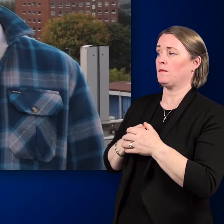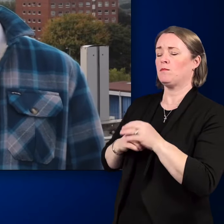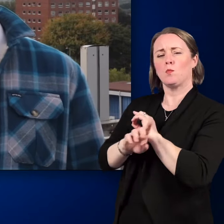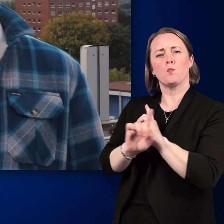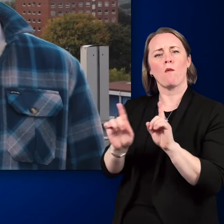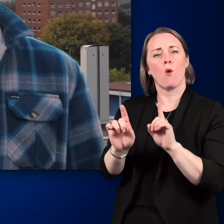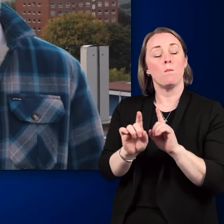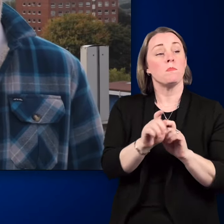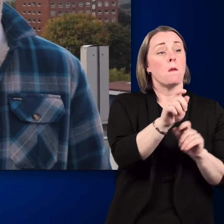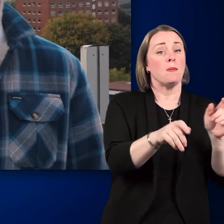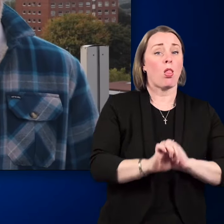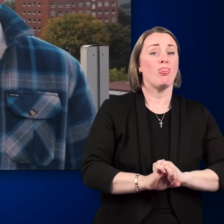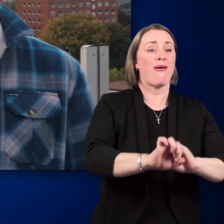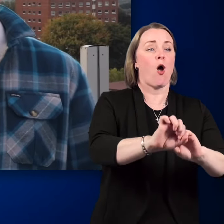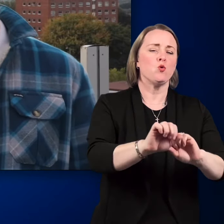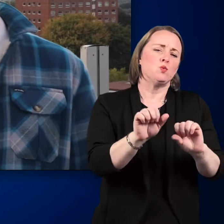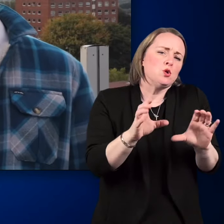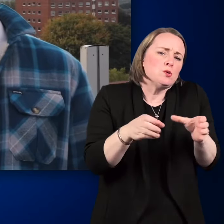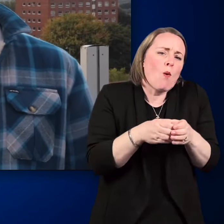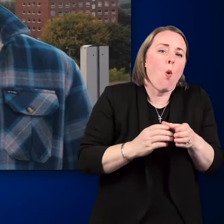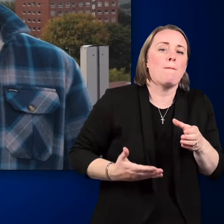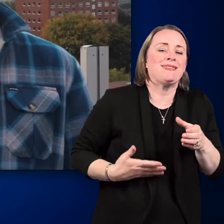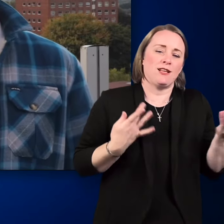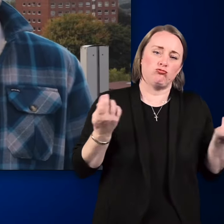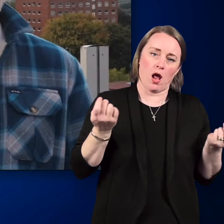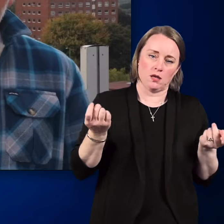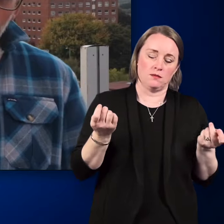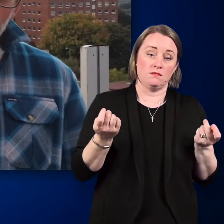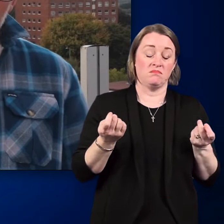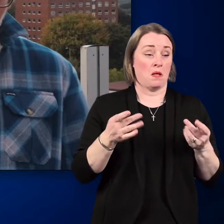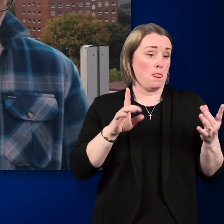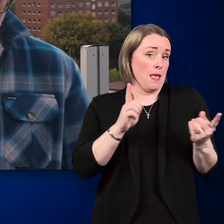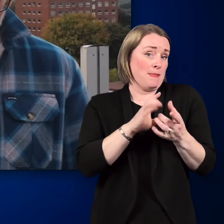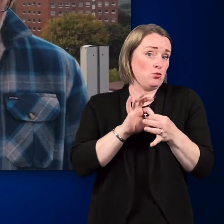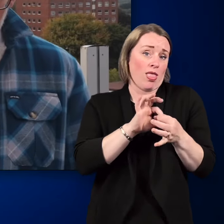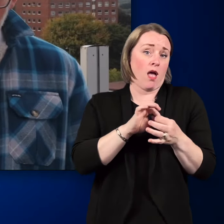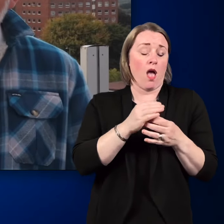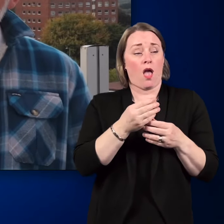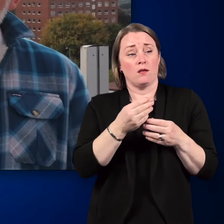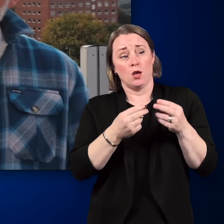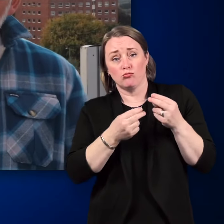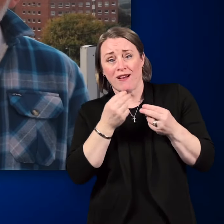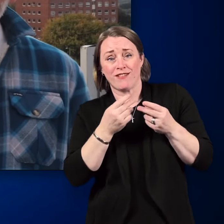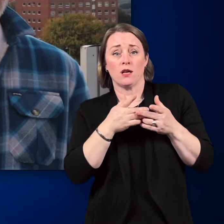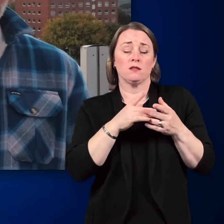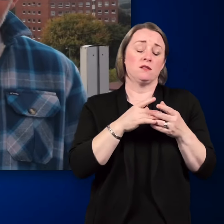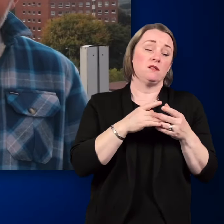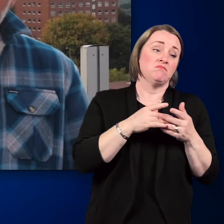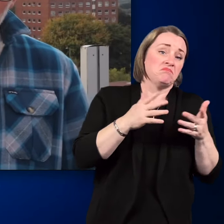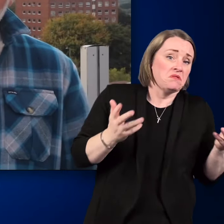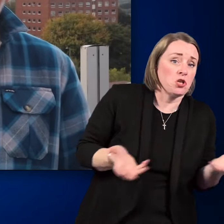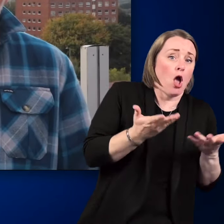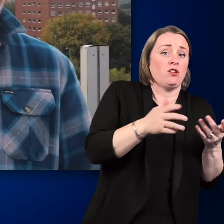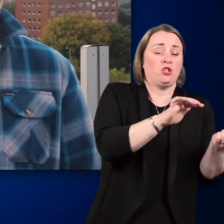their own small businesses. They have breakfast, there's mutual encouragement, and they help one another